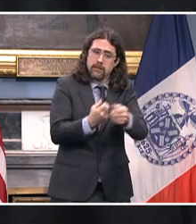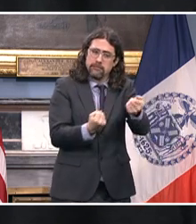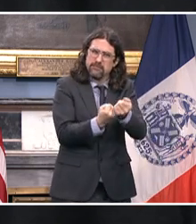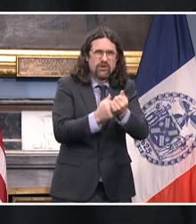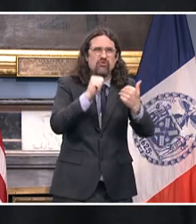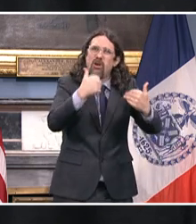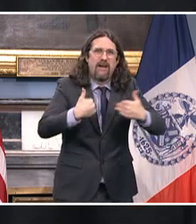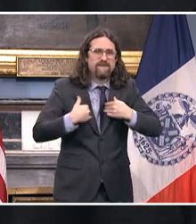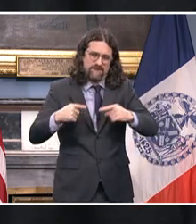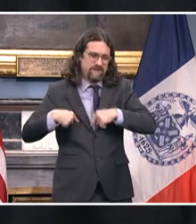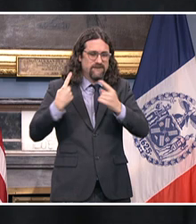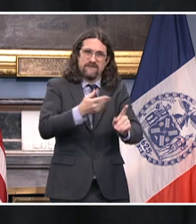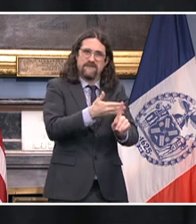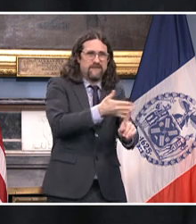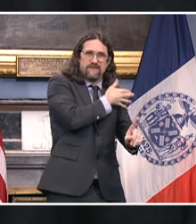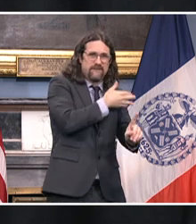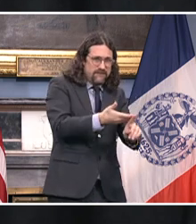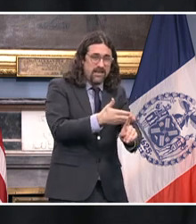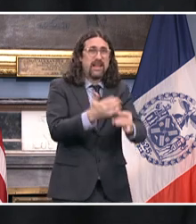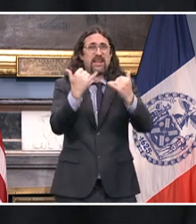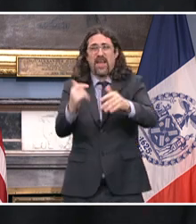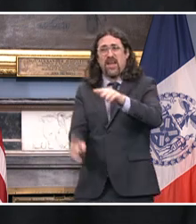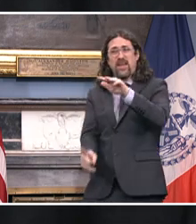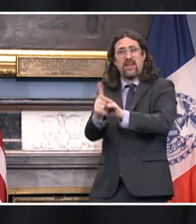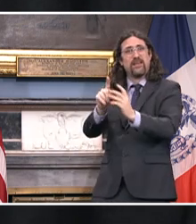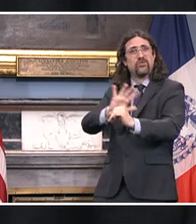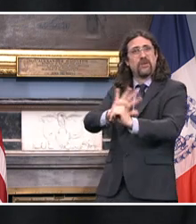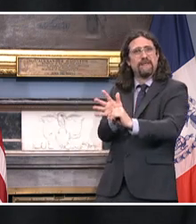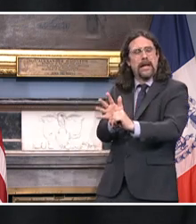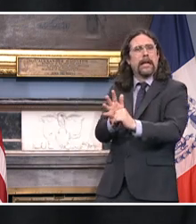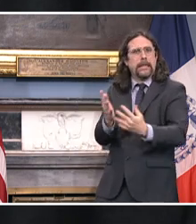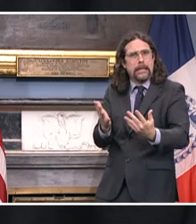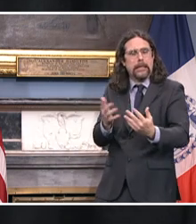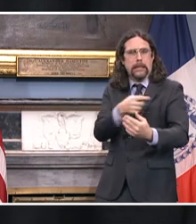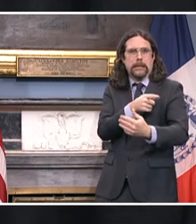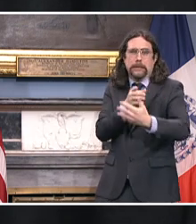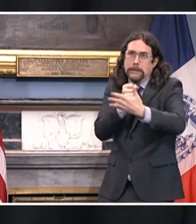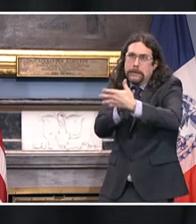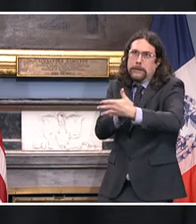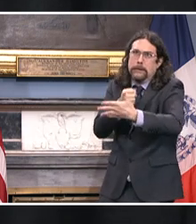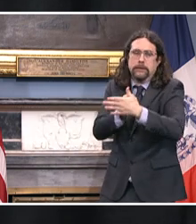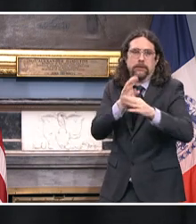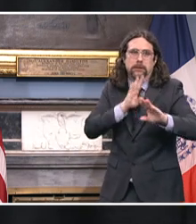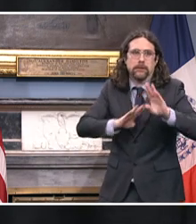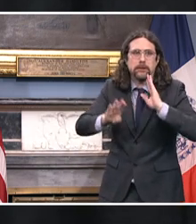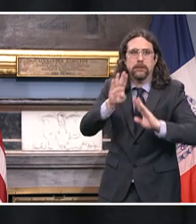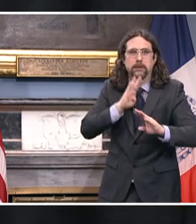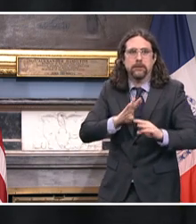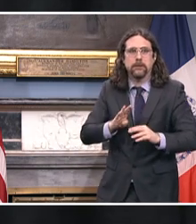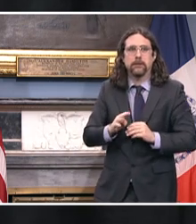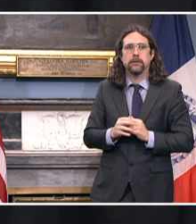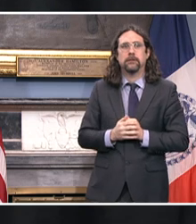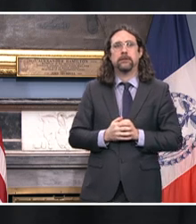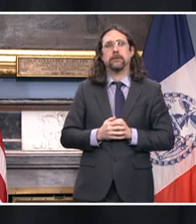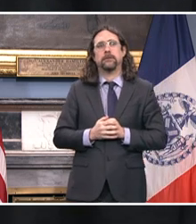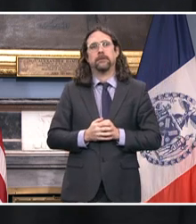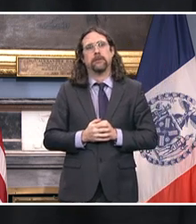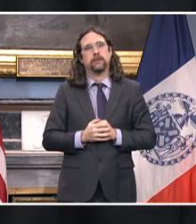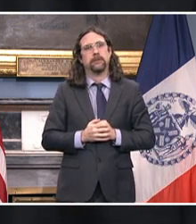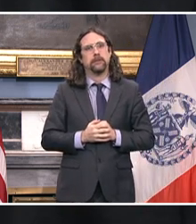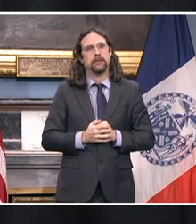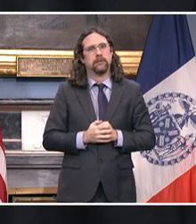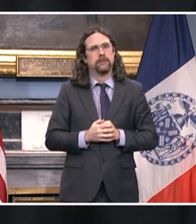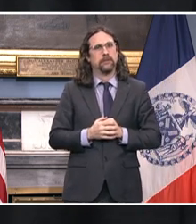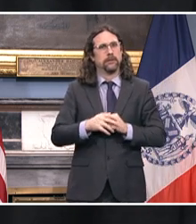country. A lot of them have been so fearful, whether it's an ICE raid or any effort to take away